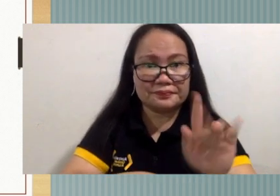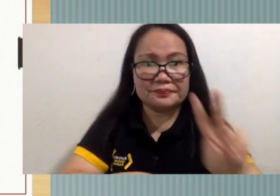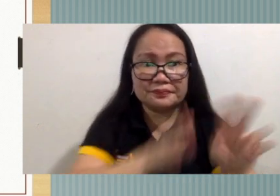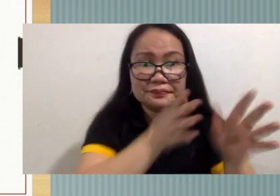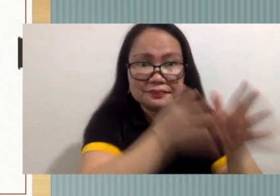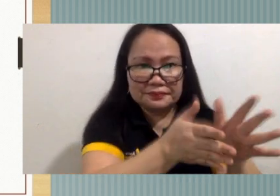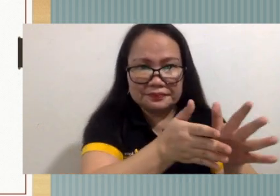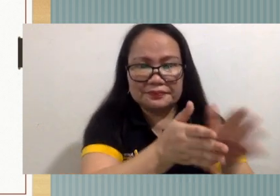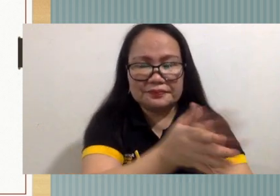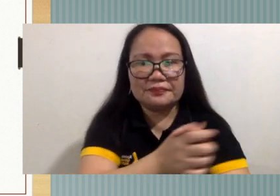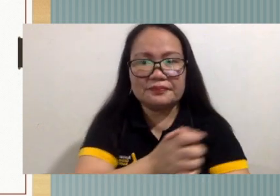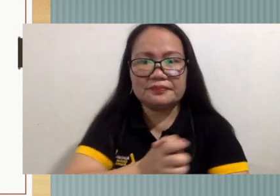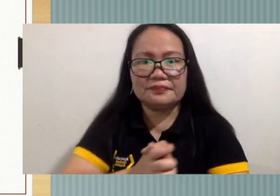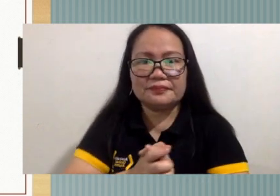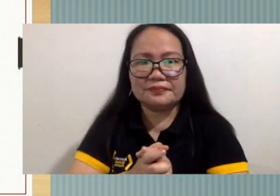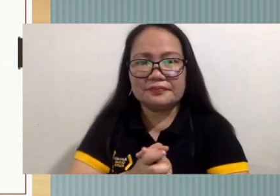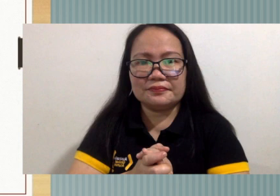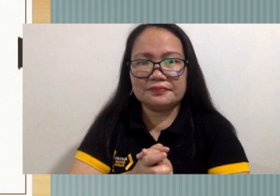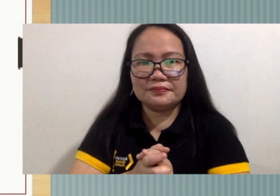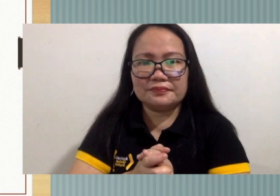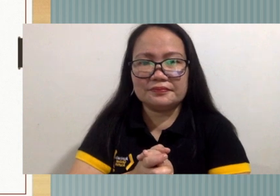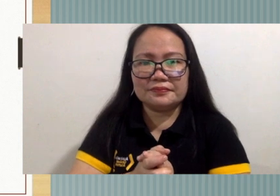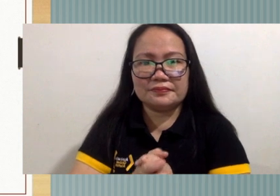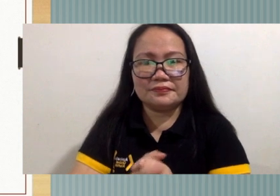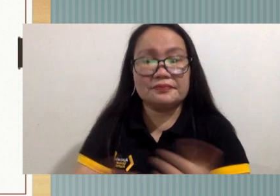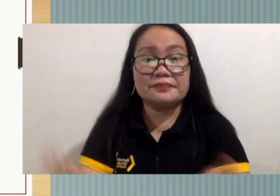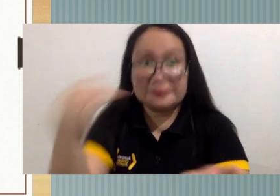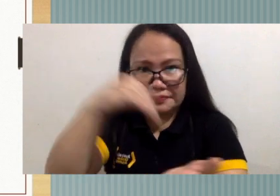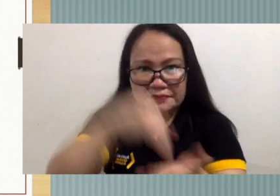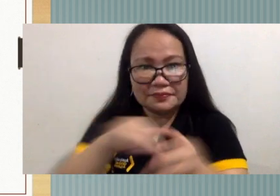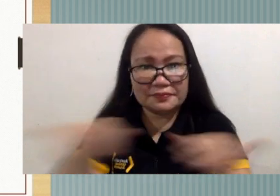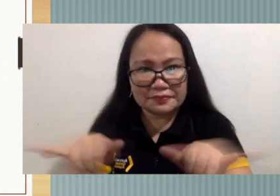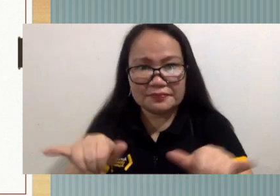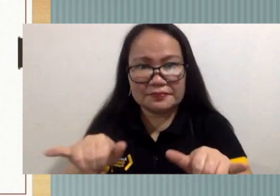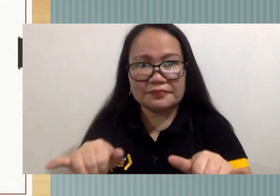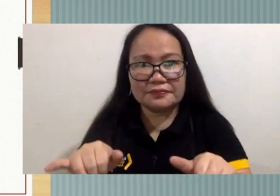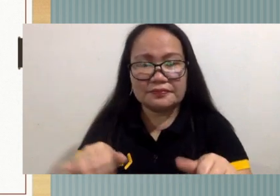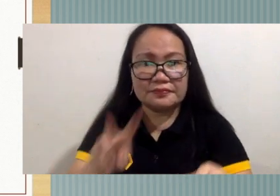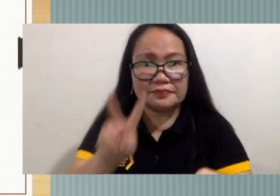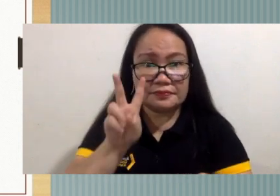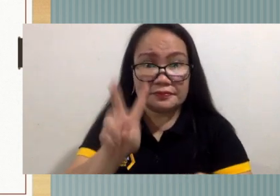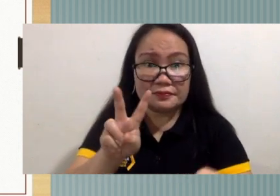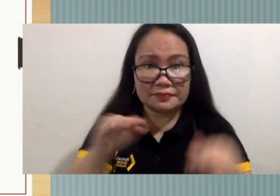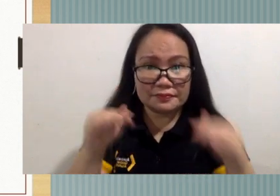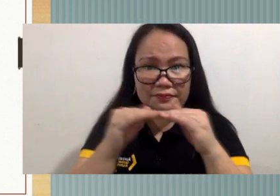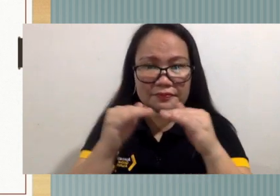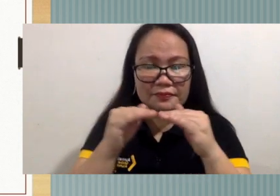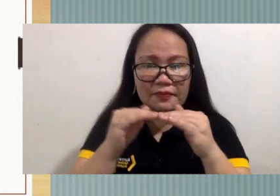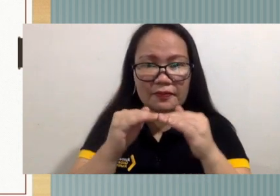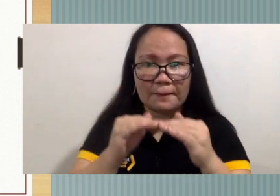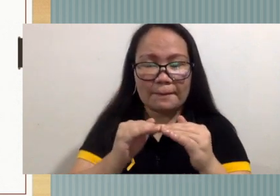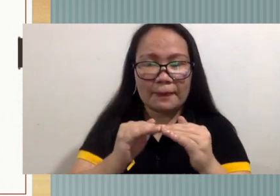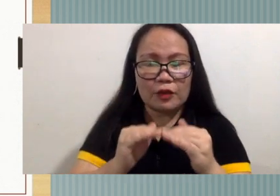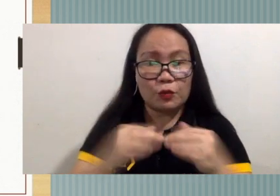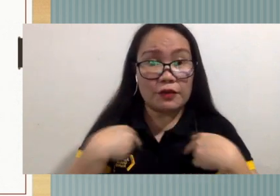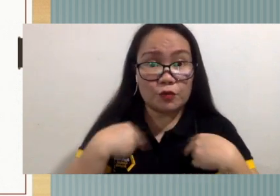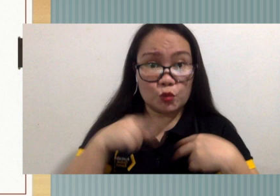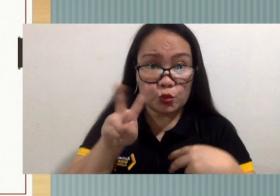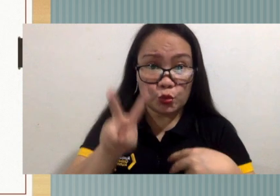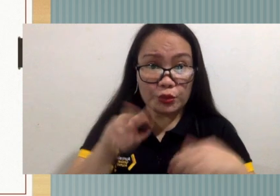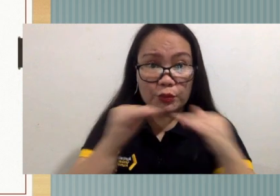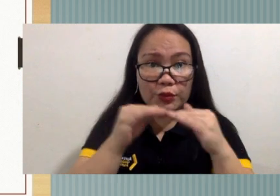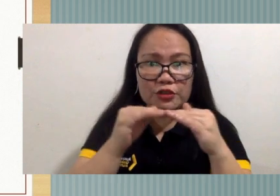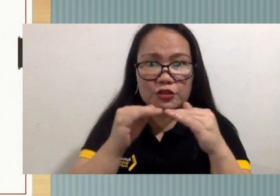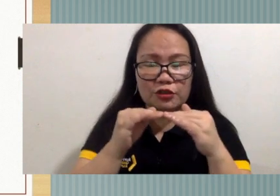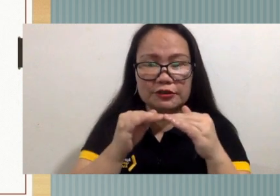4 square root of 2. So, ganun ulit. Since positive at negative siya, ibig sabihin,